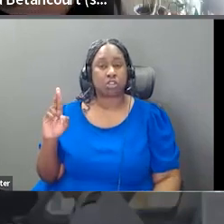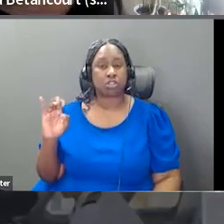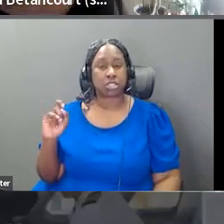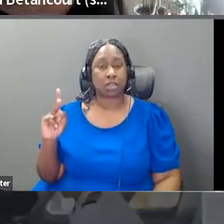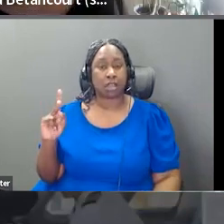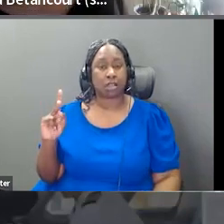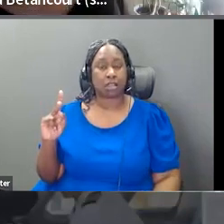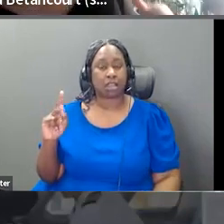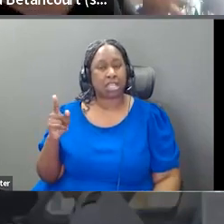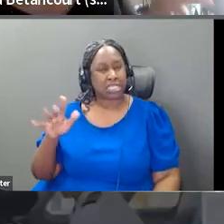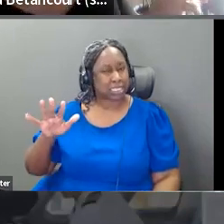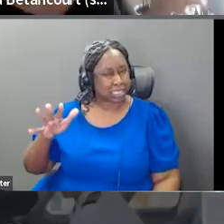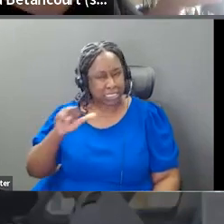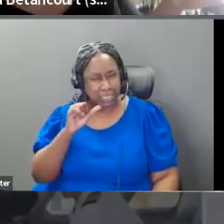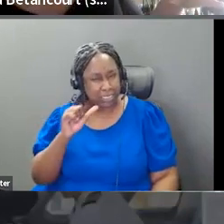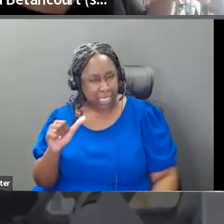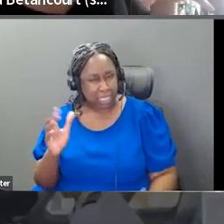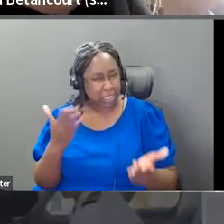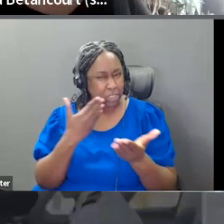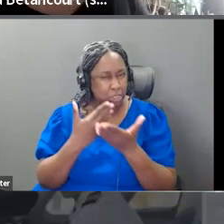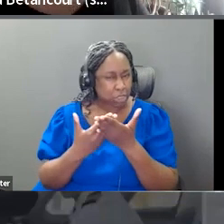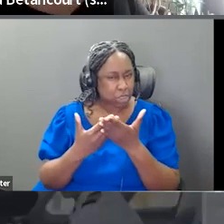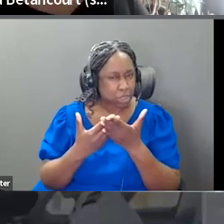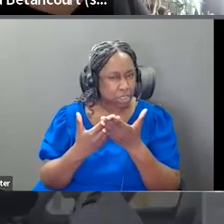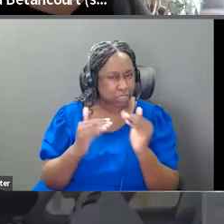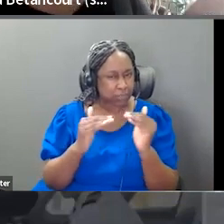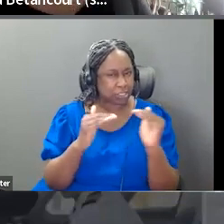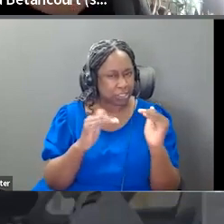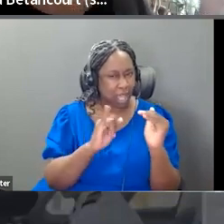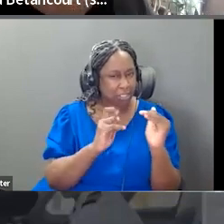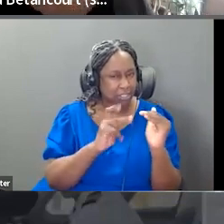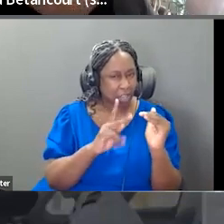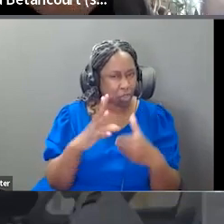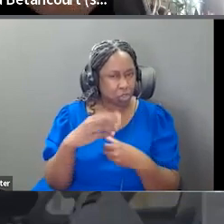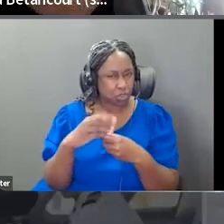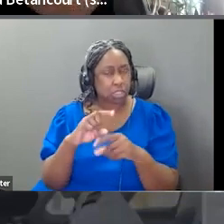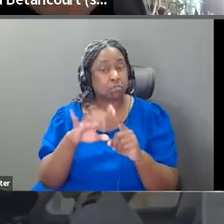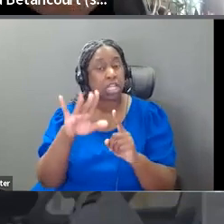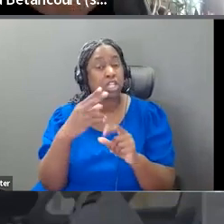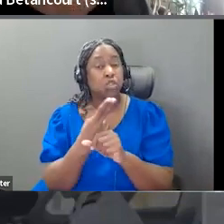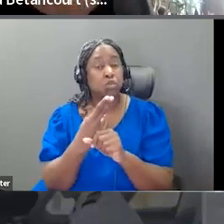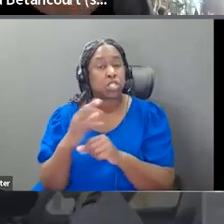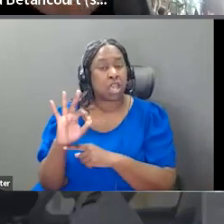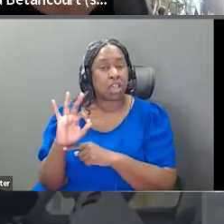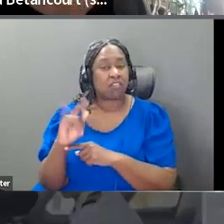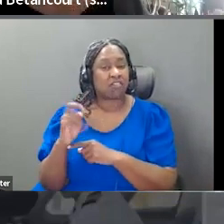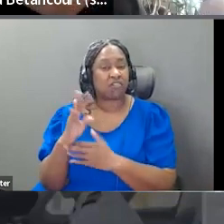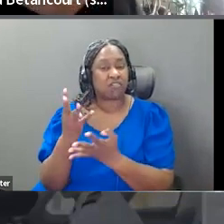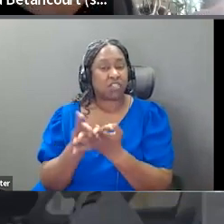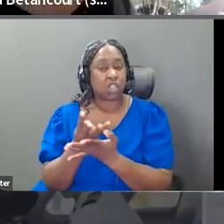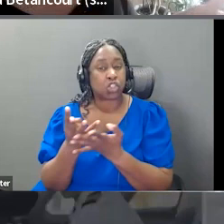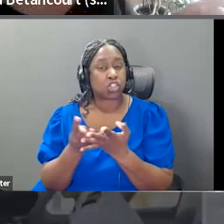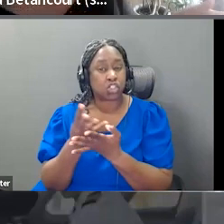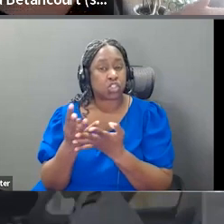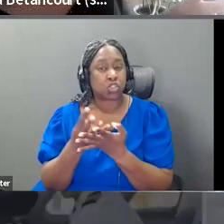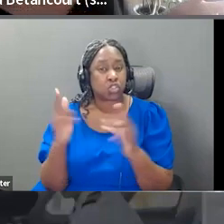not as good with inclusion, but I'll say that when you're searching for images, really use the filters. There are a lot